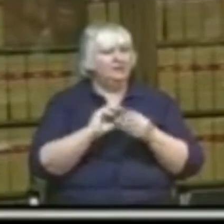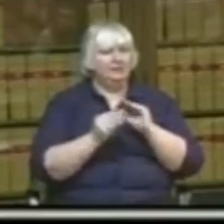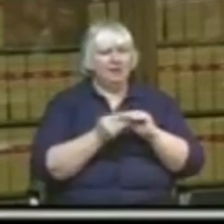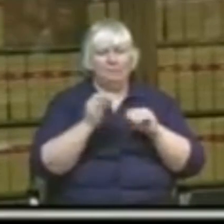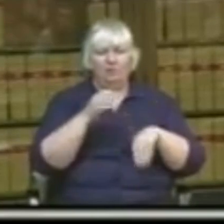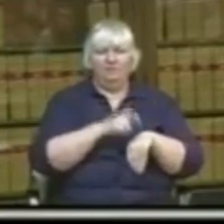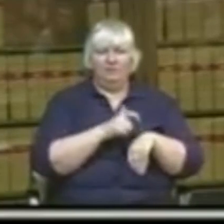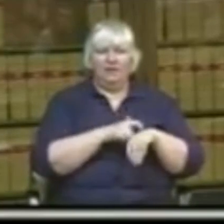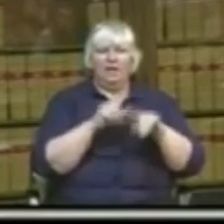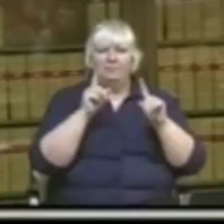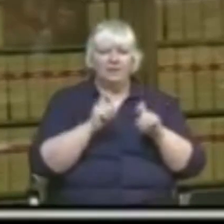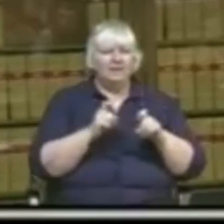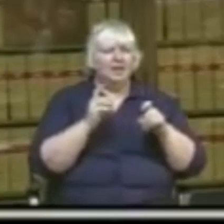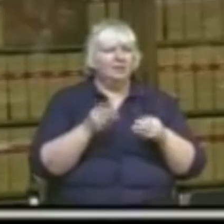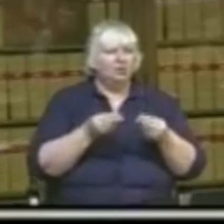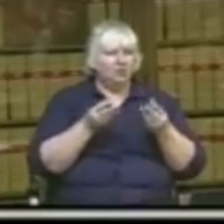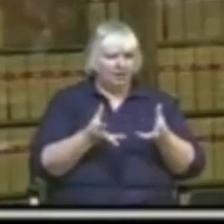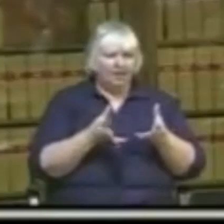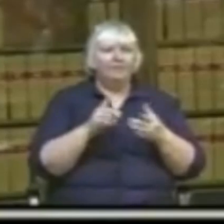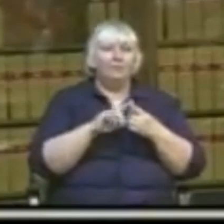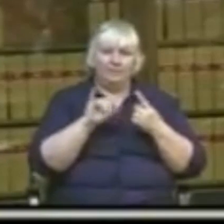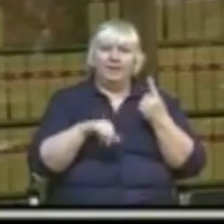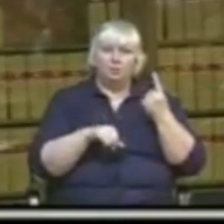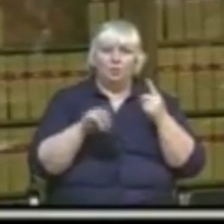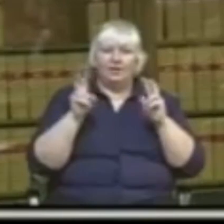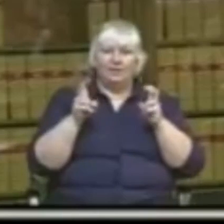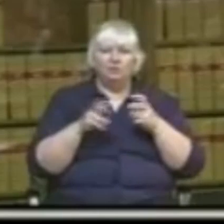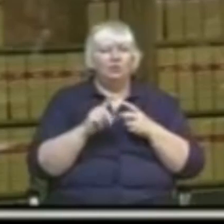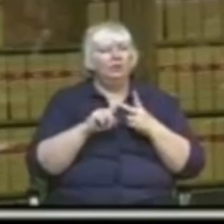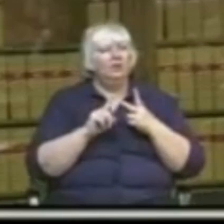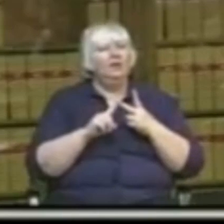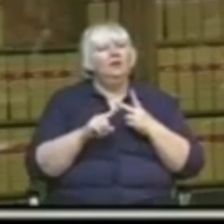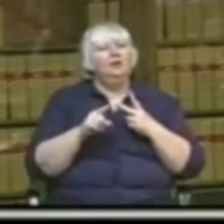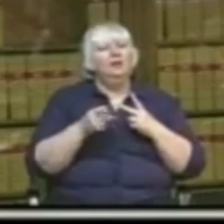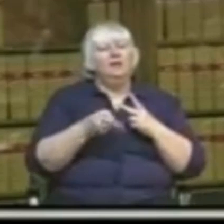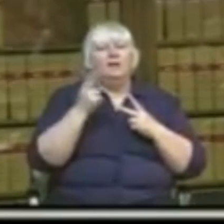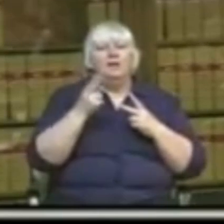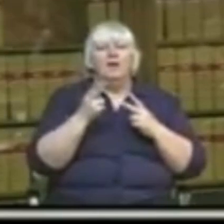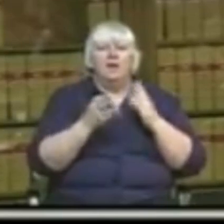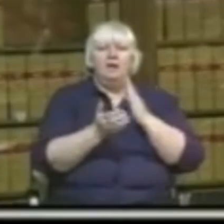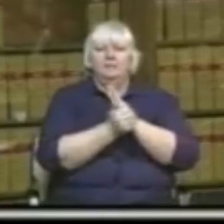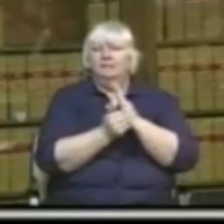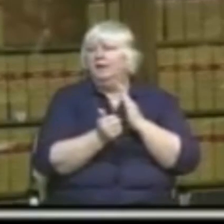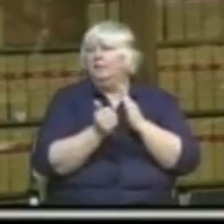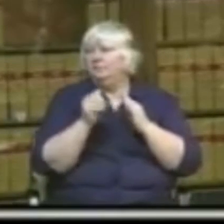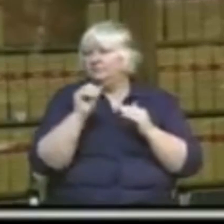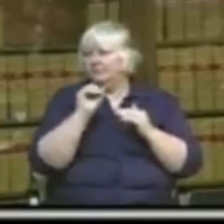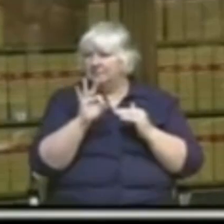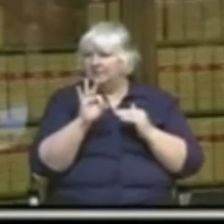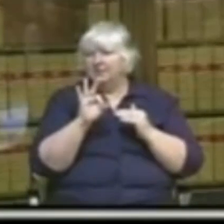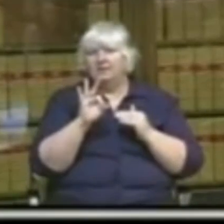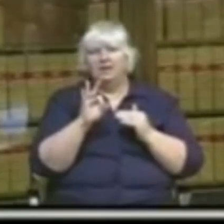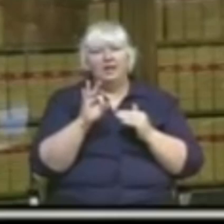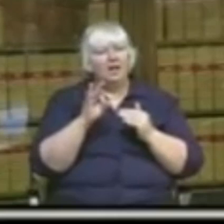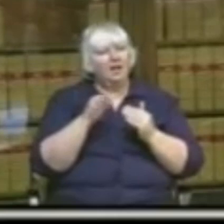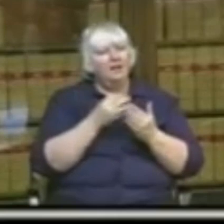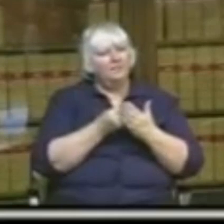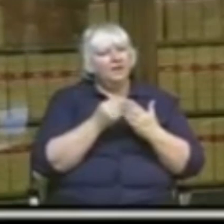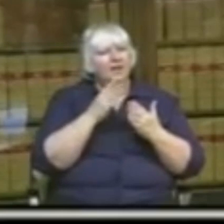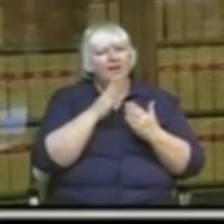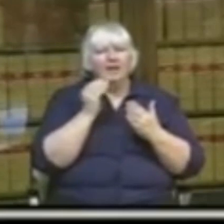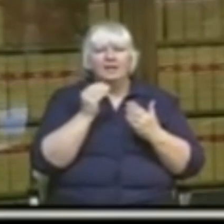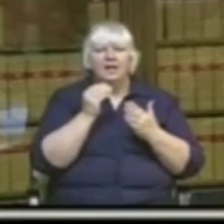of times the tests are administered, although that's one issue. The ever higher stakes attached to the results of these tests necessarily makes